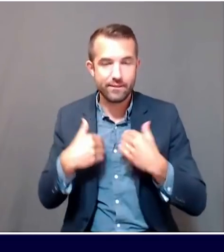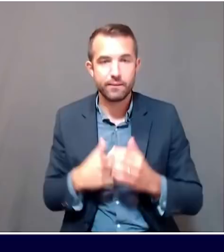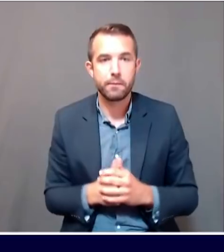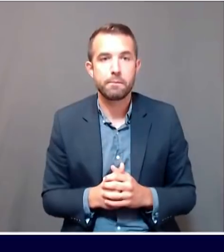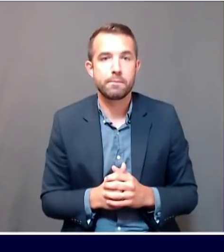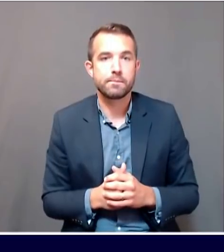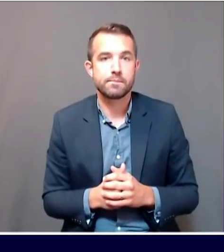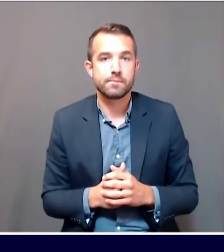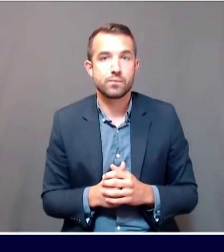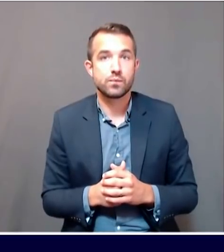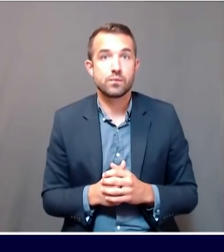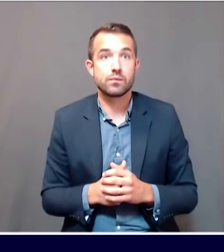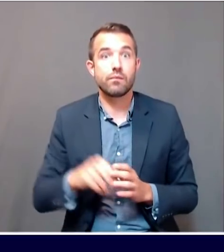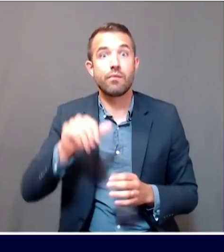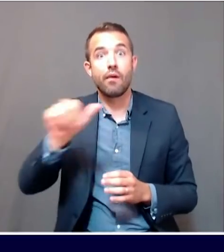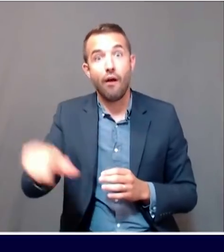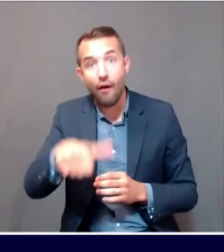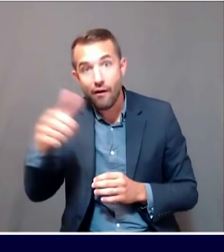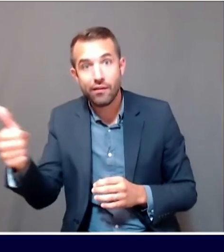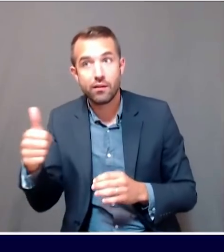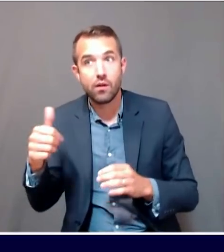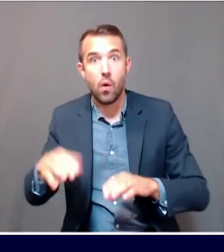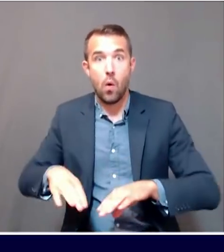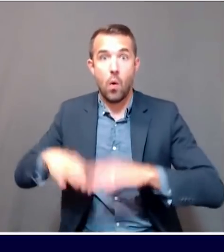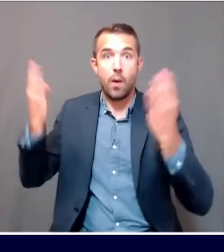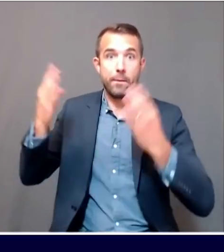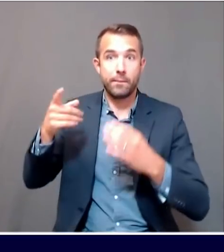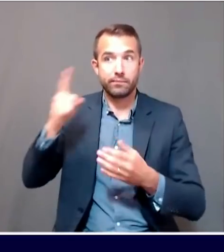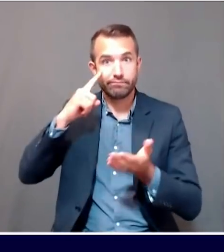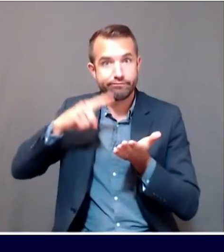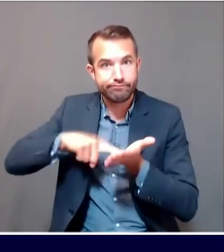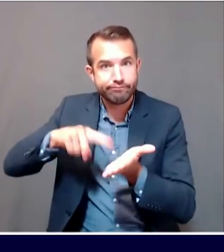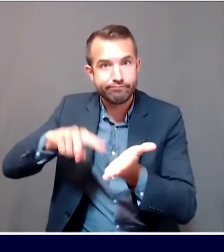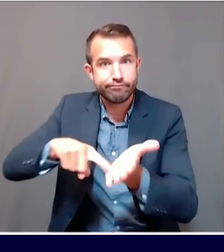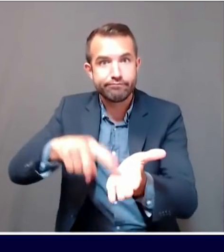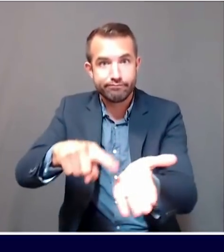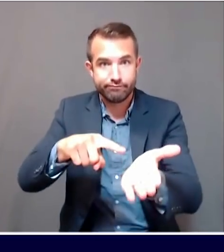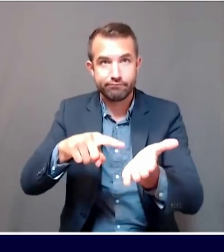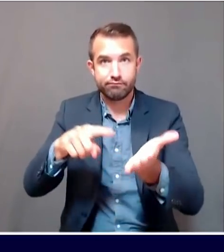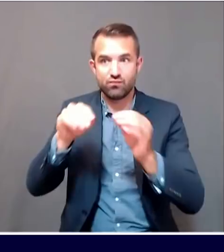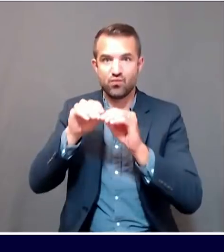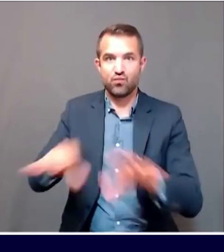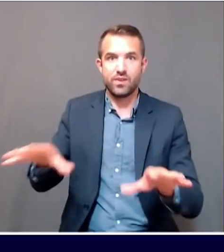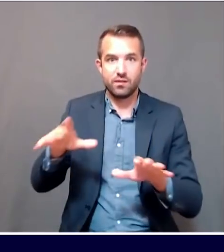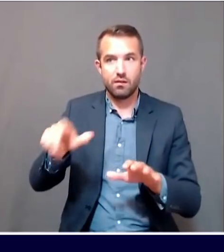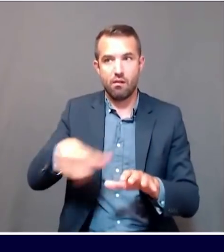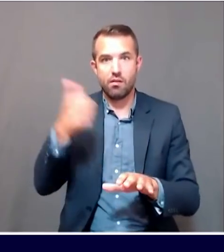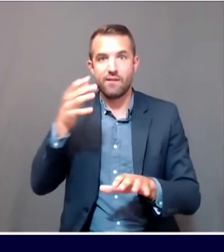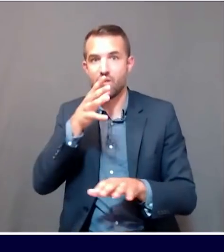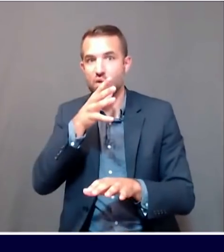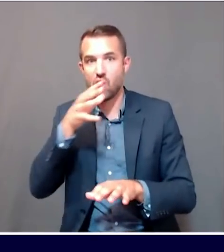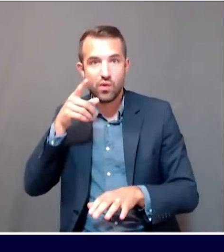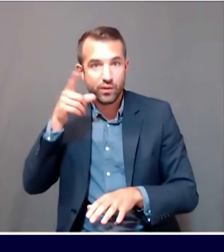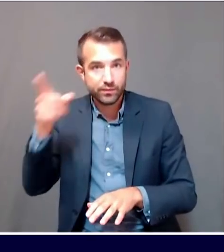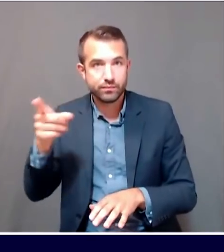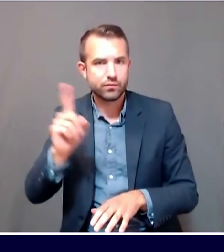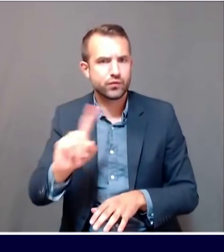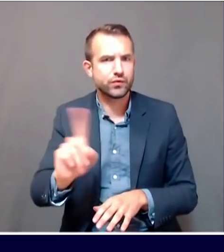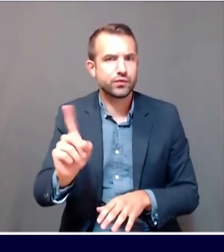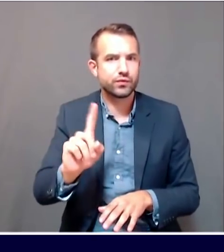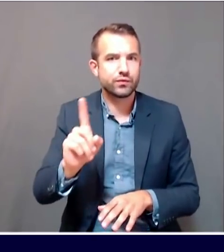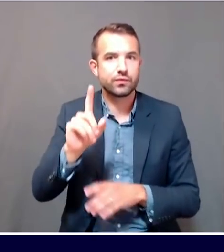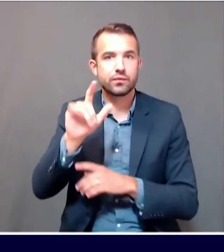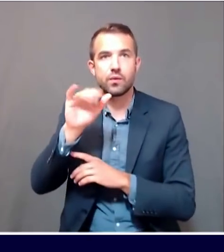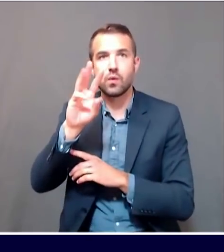also opened up an outbreak investigation this morning into another farm, this one at Wyman's in